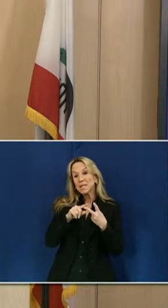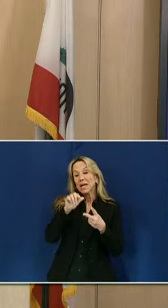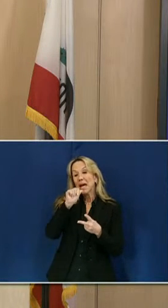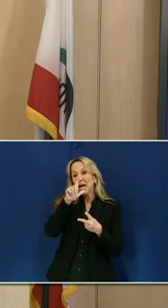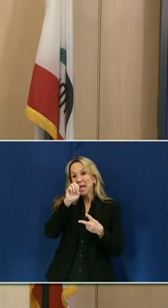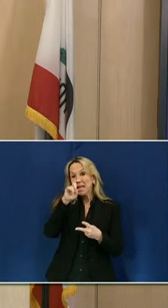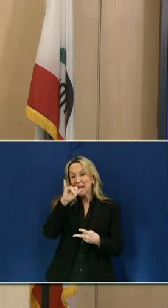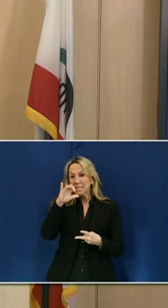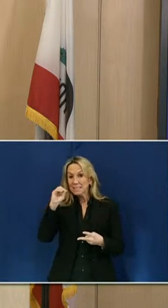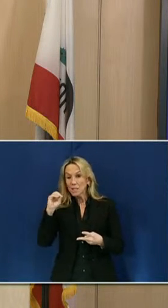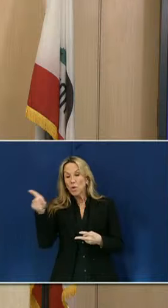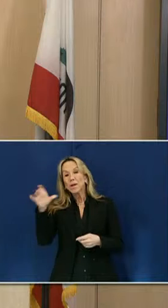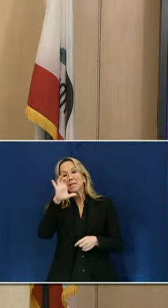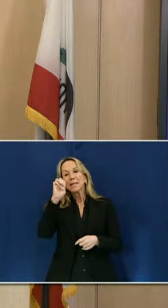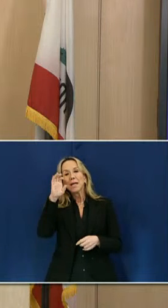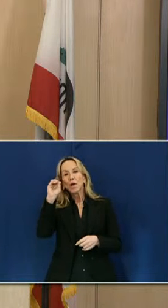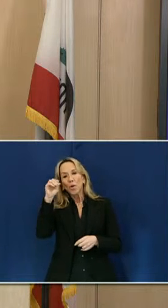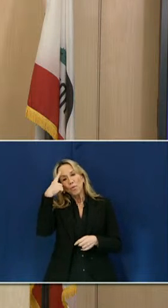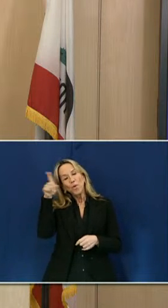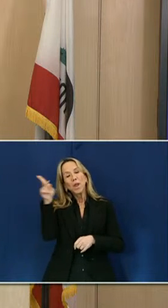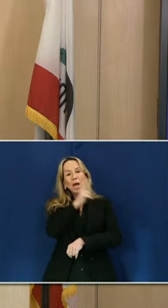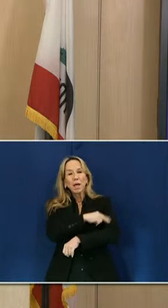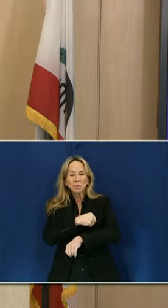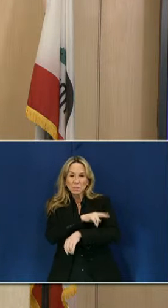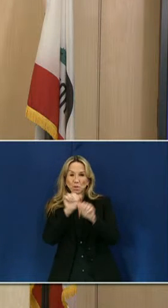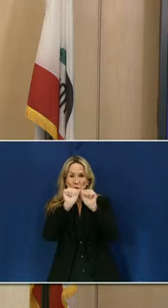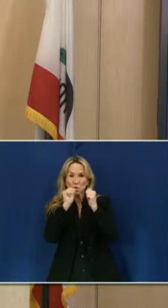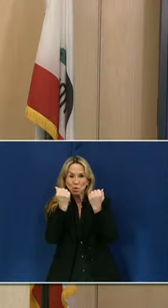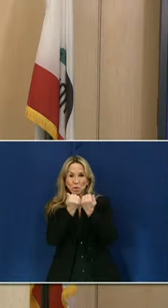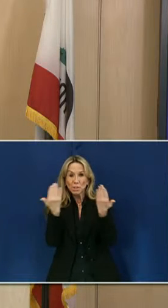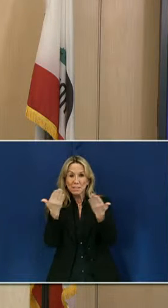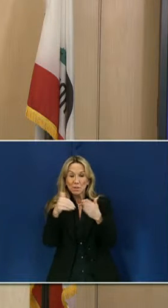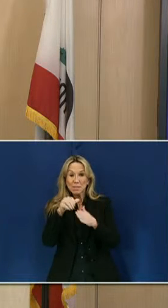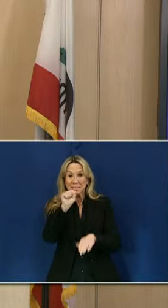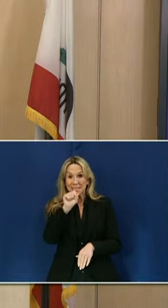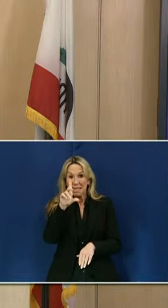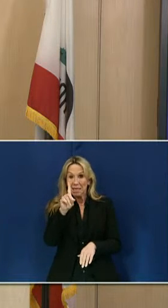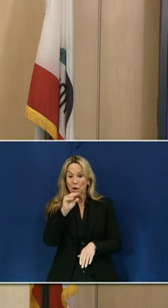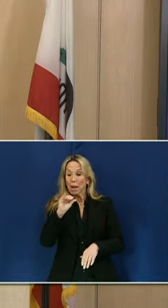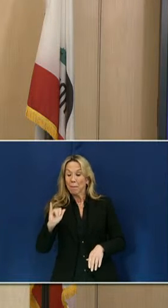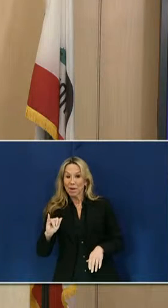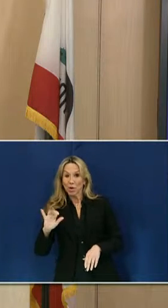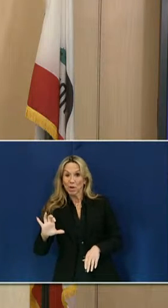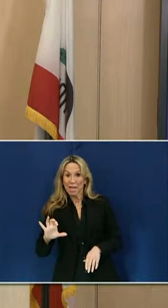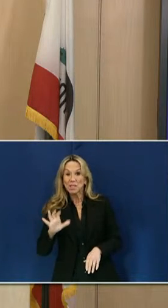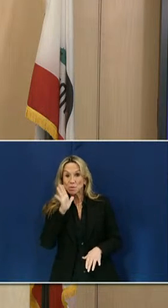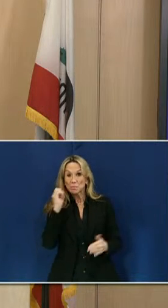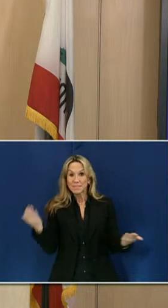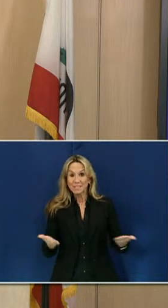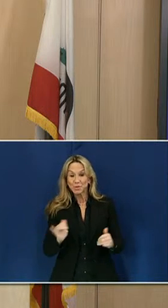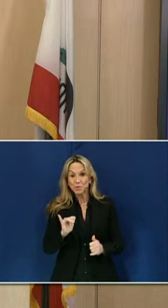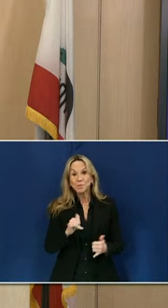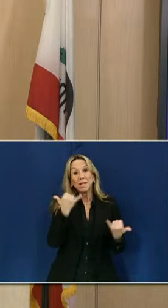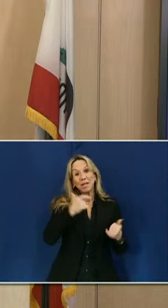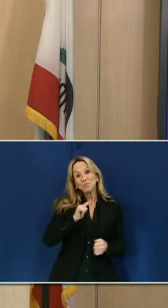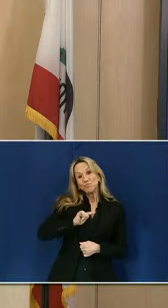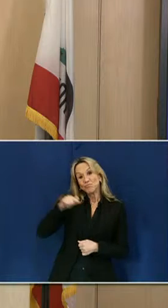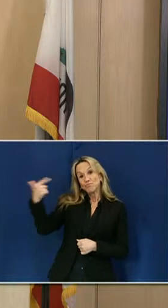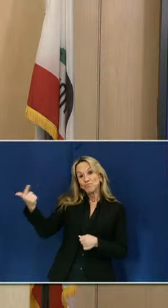Alexio, the CEO of the Hospital Association of San Diego and Imperial Counties. And now, here's Supervisor